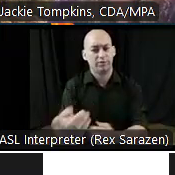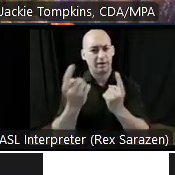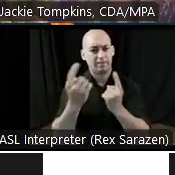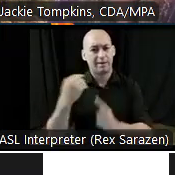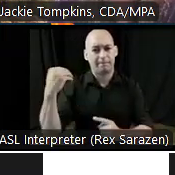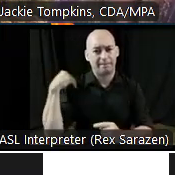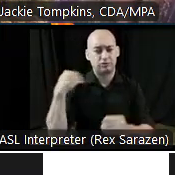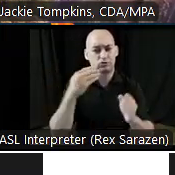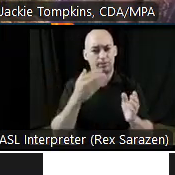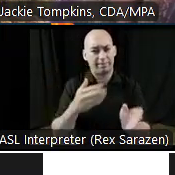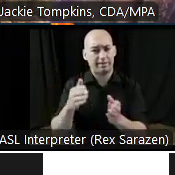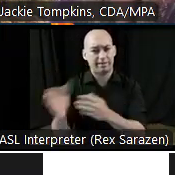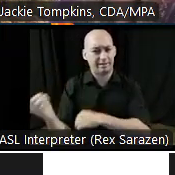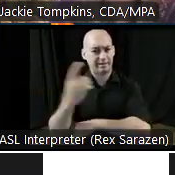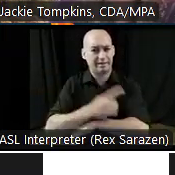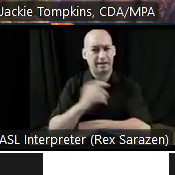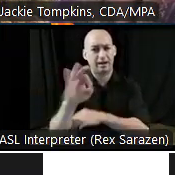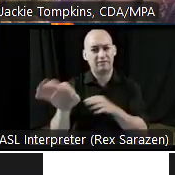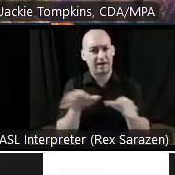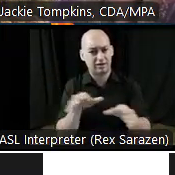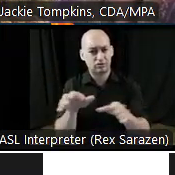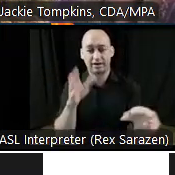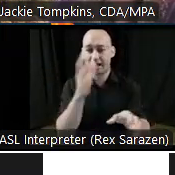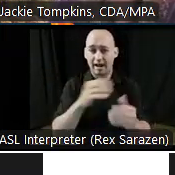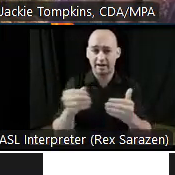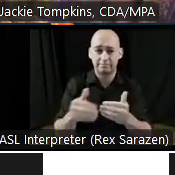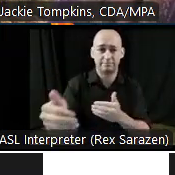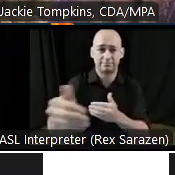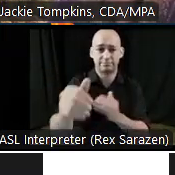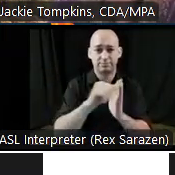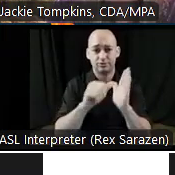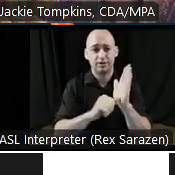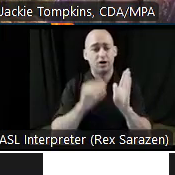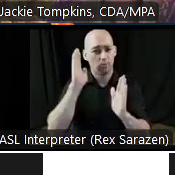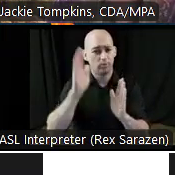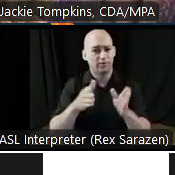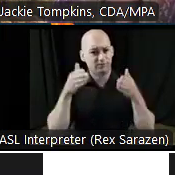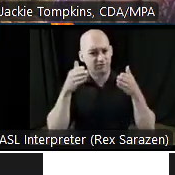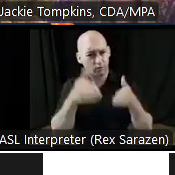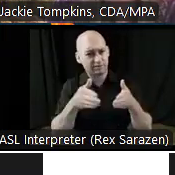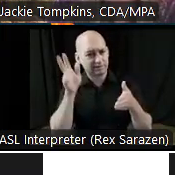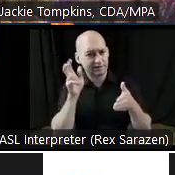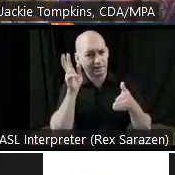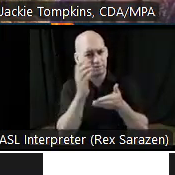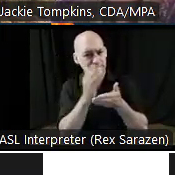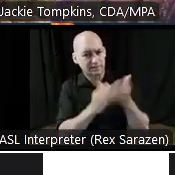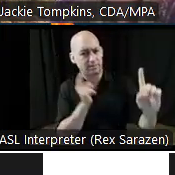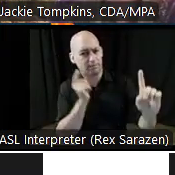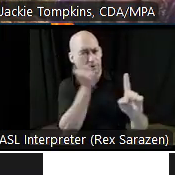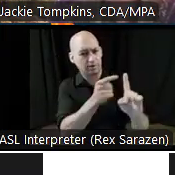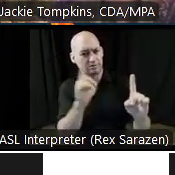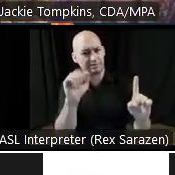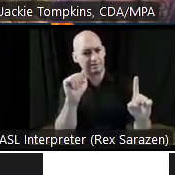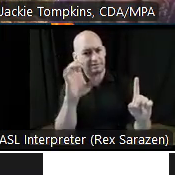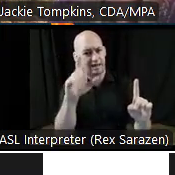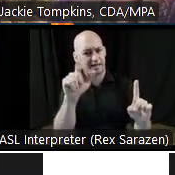of Action. And then the rest of the agenda will focus on hearing some of the priority areas that our DACLAC